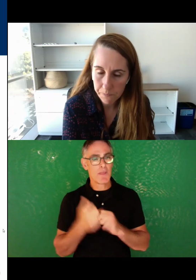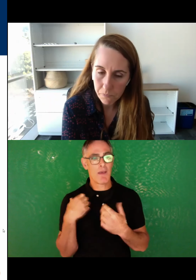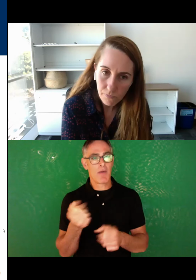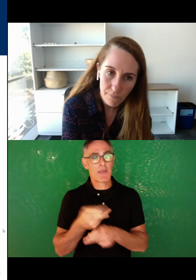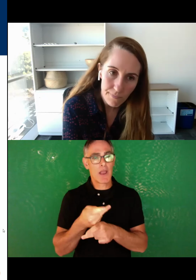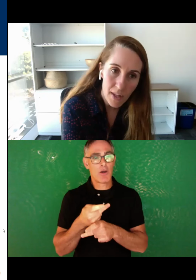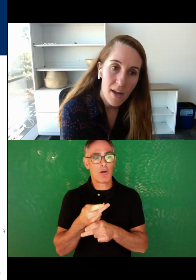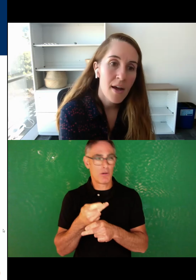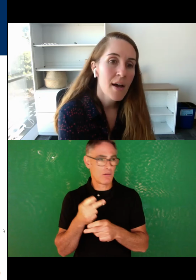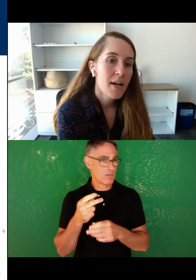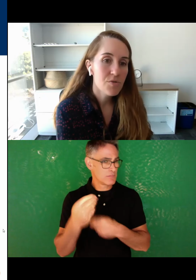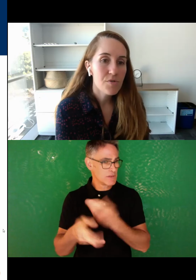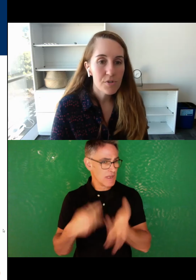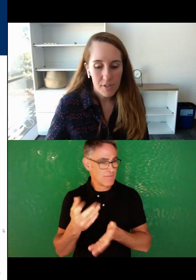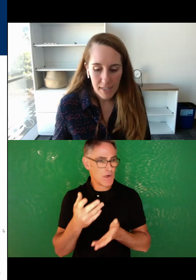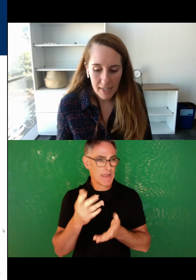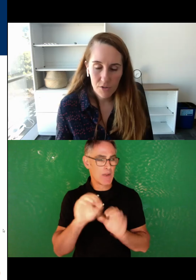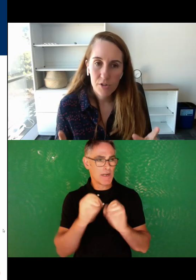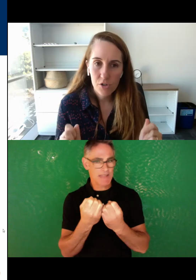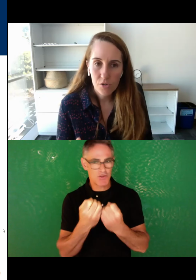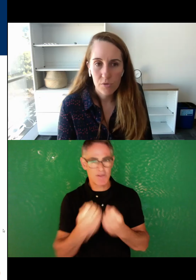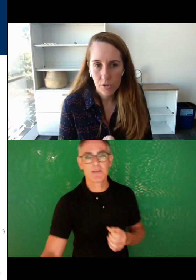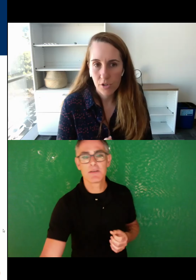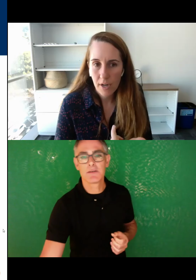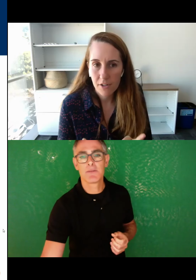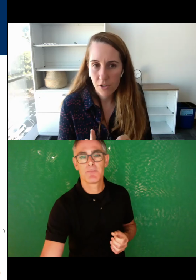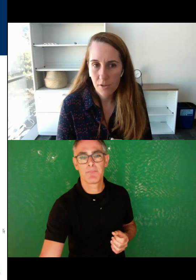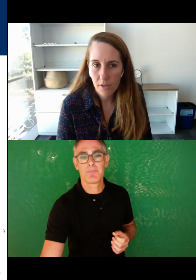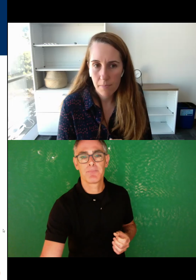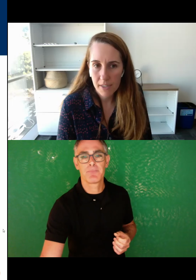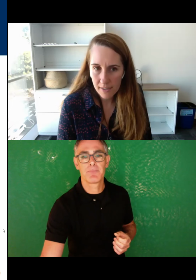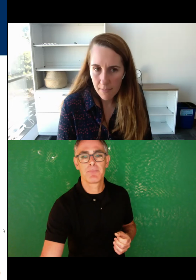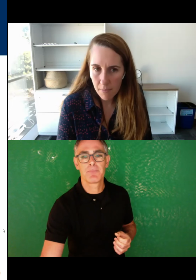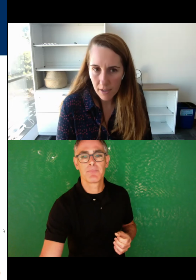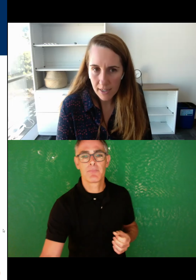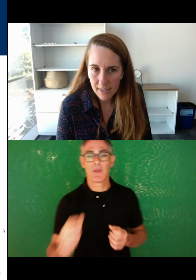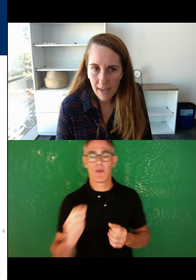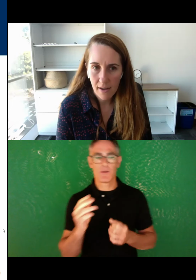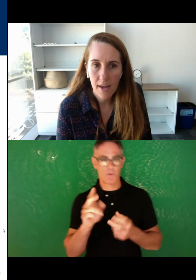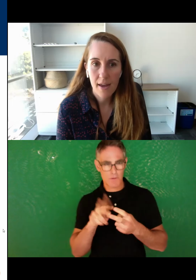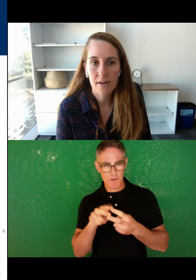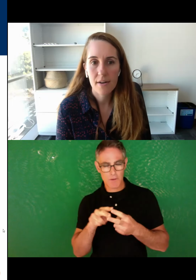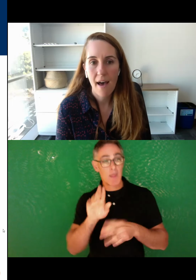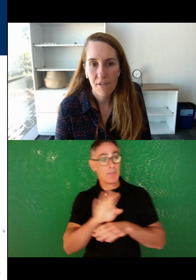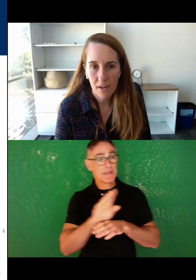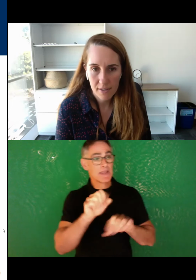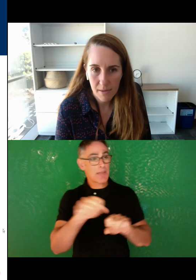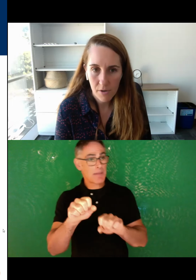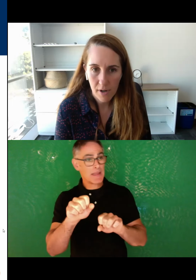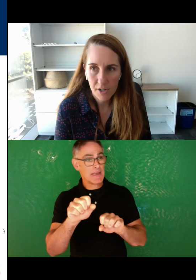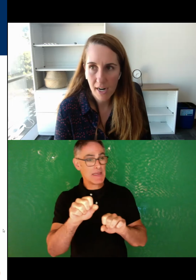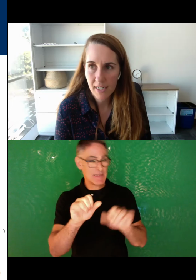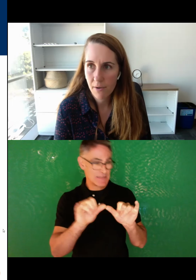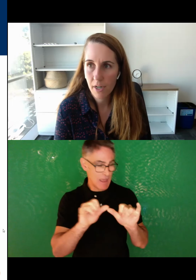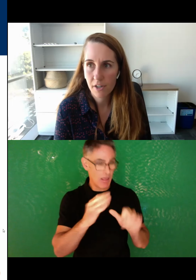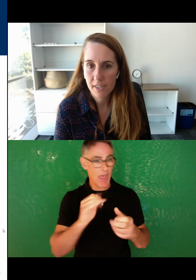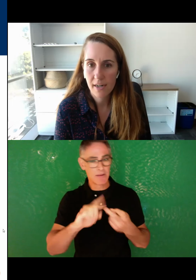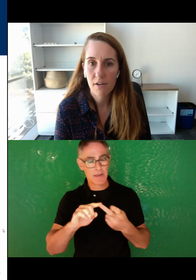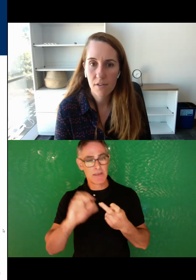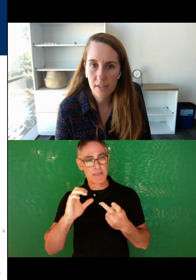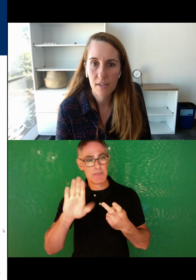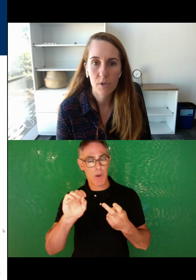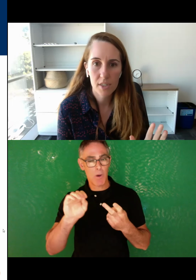organizations. So those are the things, those two kind of the business capability scale and having a CBO contracting network